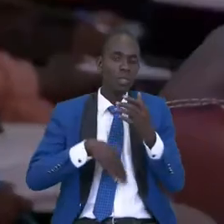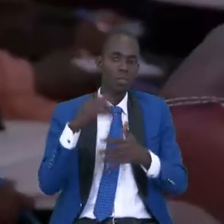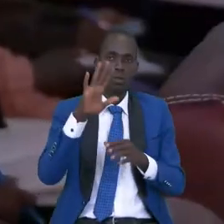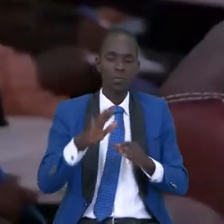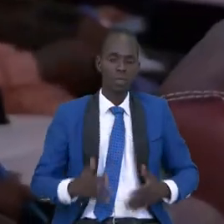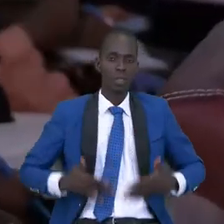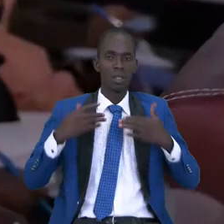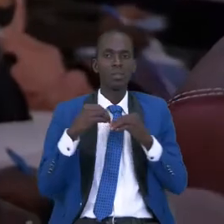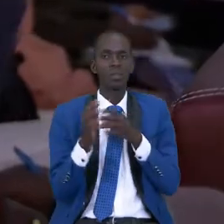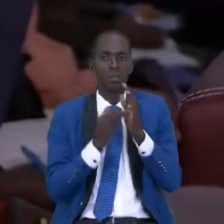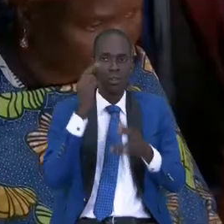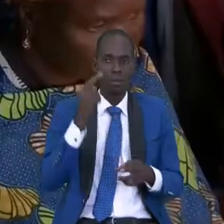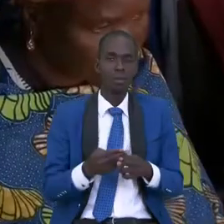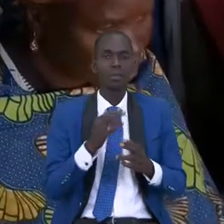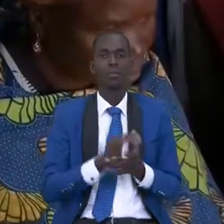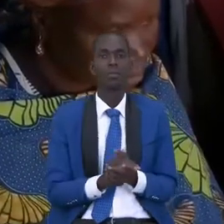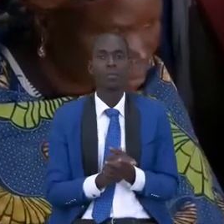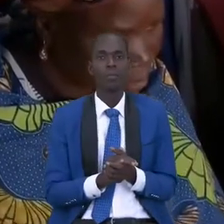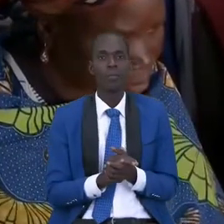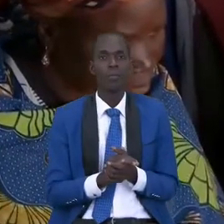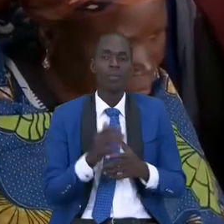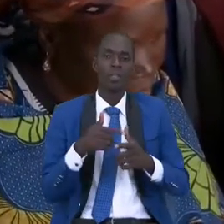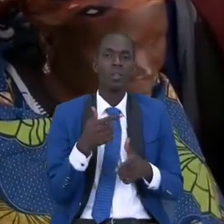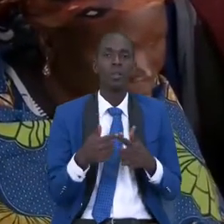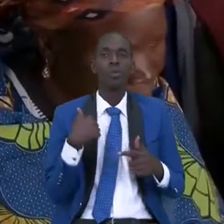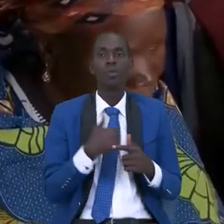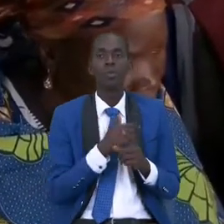family. The more we speak